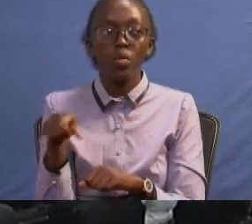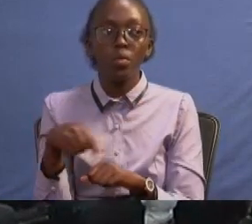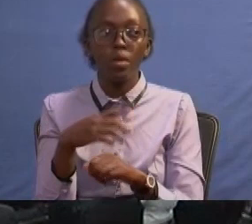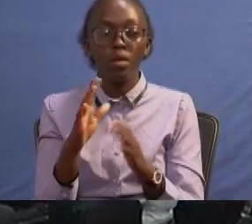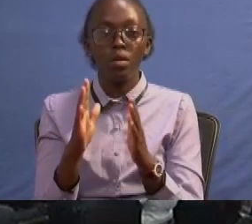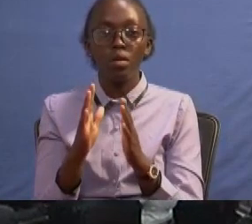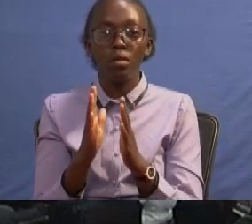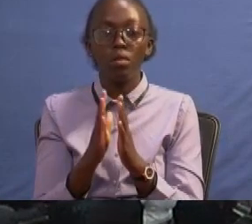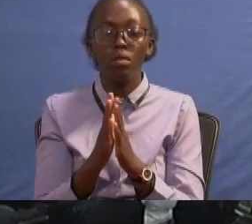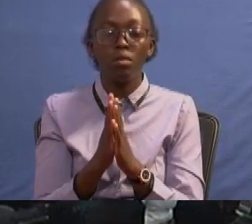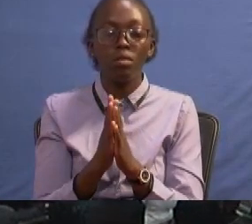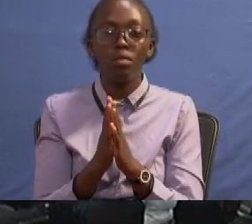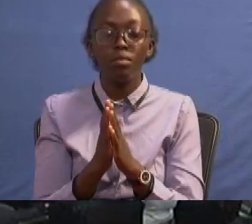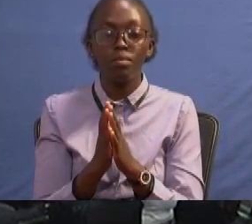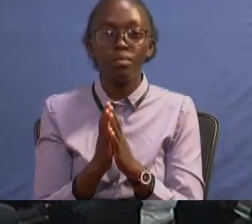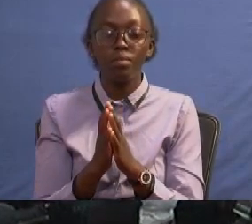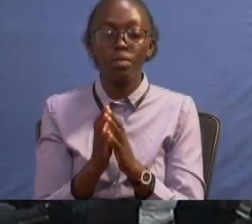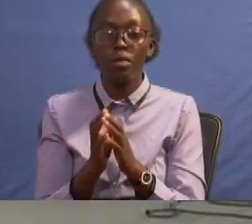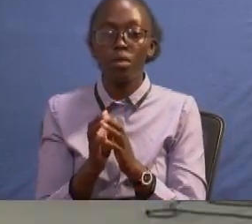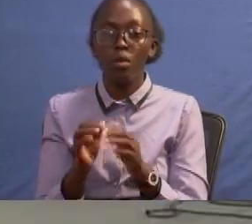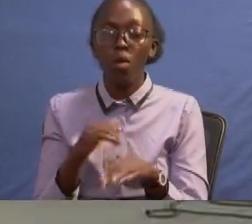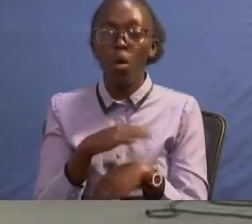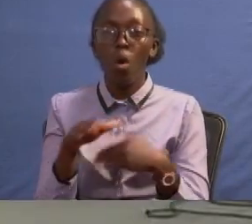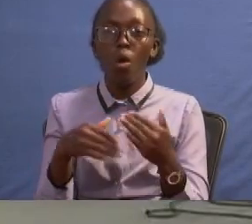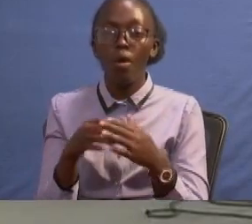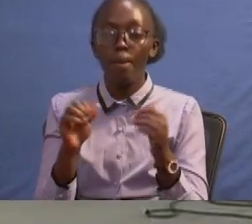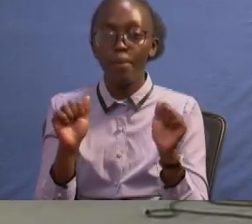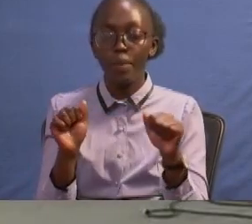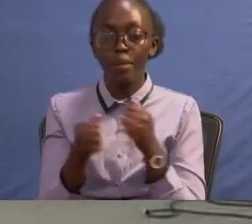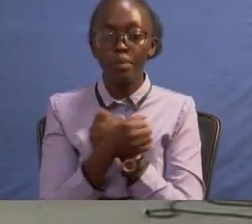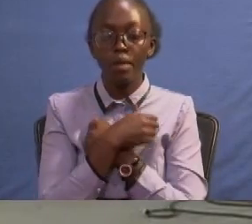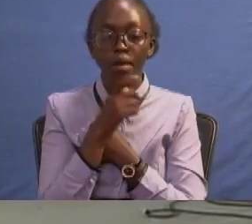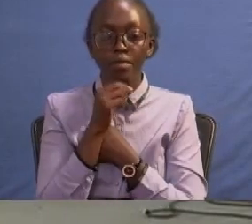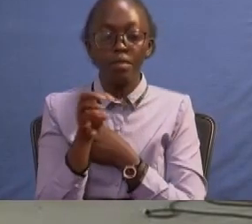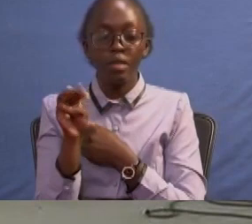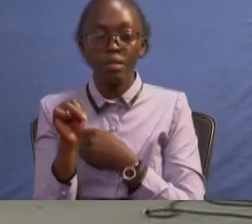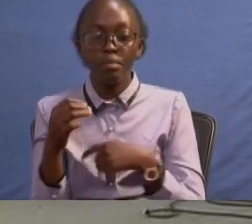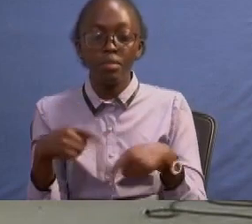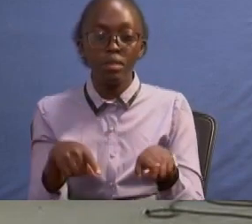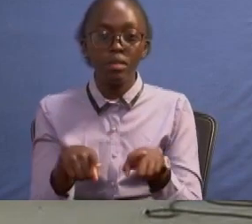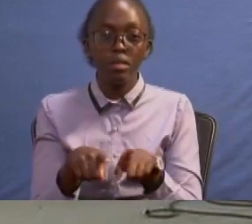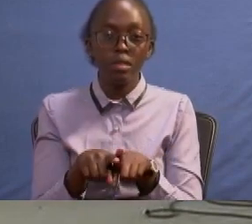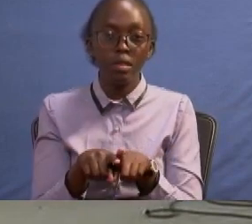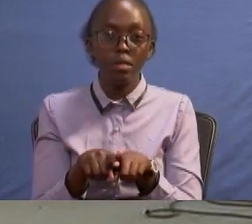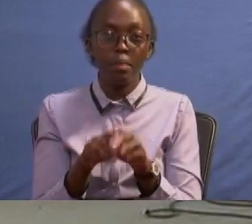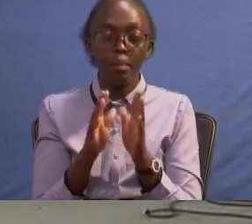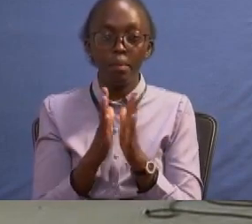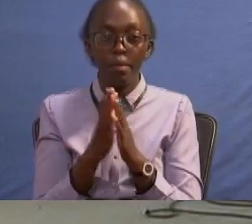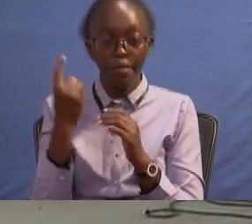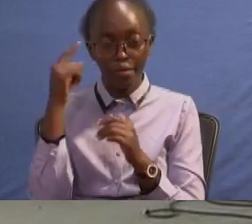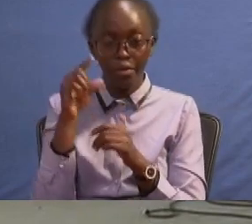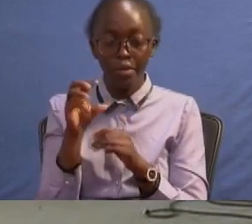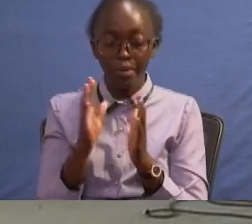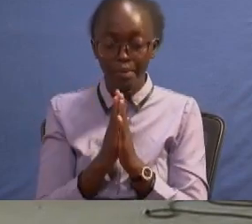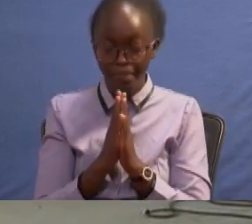him, we will be able to stretch out our faith towards him, even though we are not where he is. Let